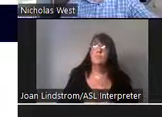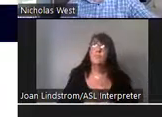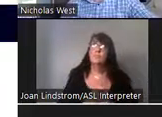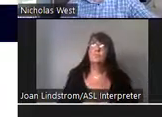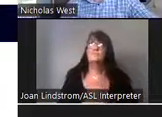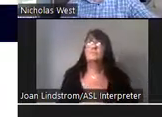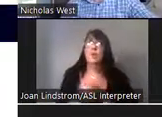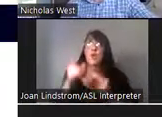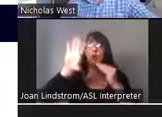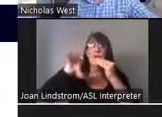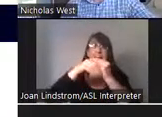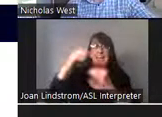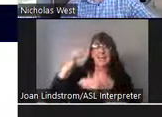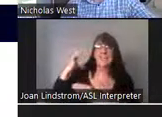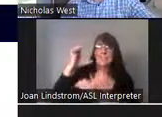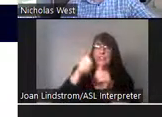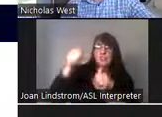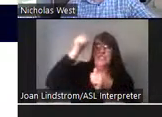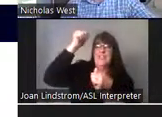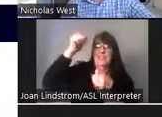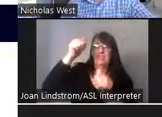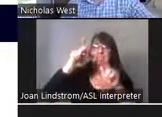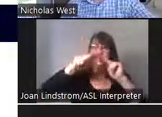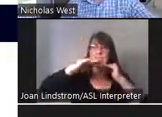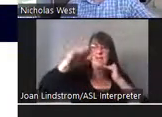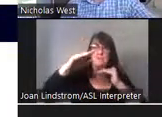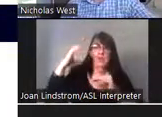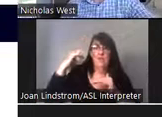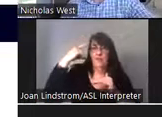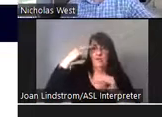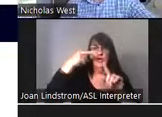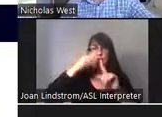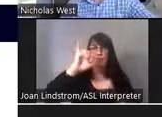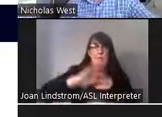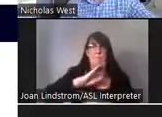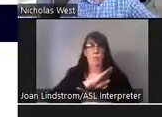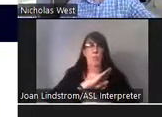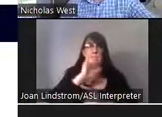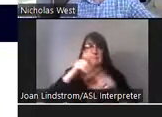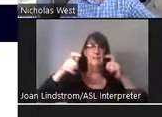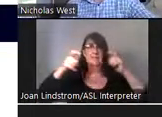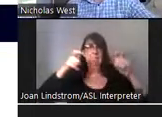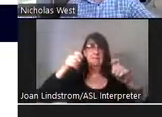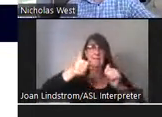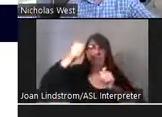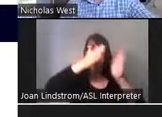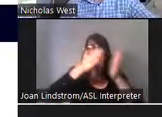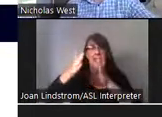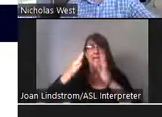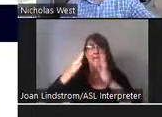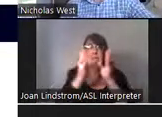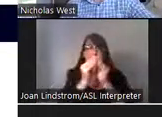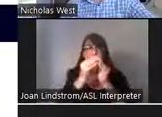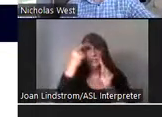we added the chief sustainability officer to the acquisition review boards. These are like the big planning meetings that we have for some